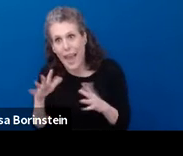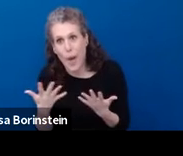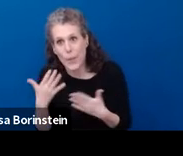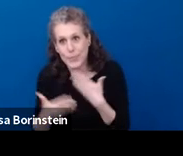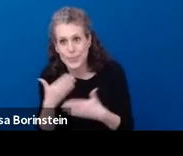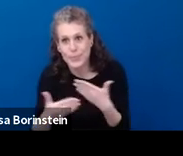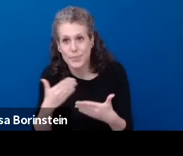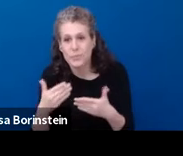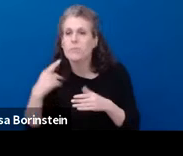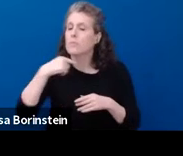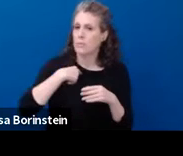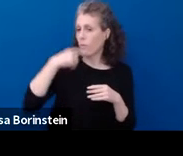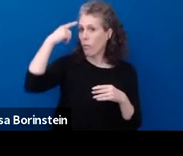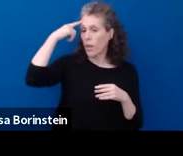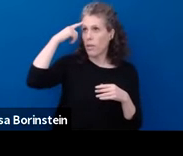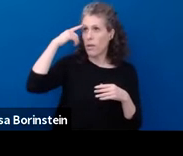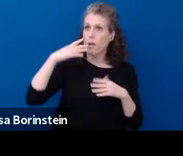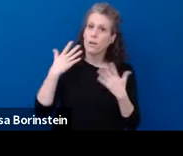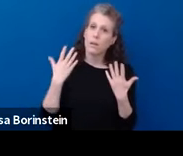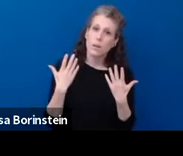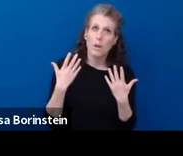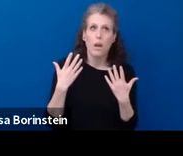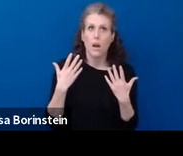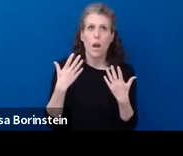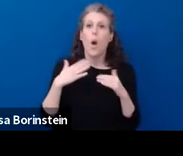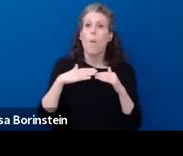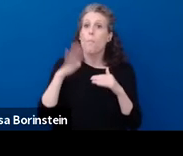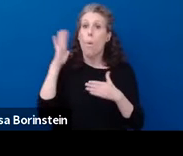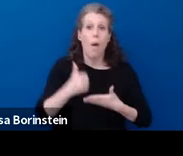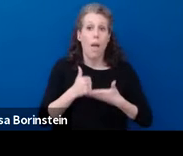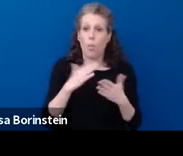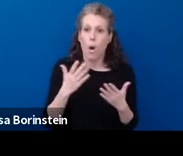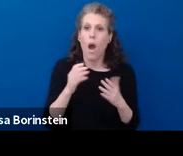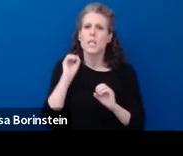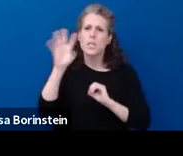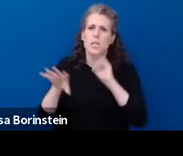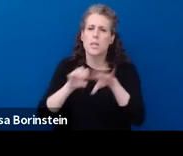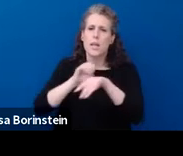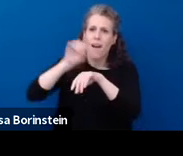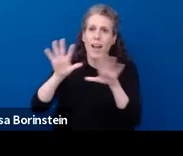provide advice, help, suggestions how to do it. Yeah.